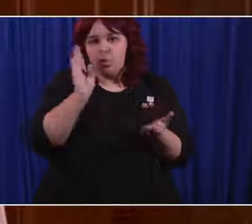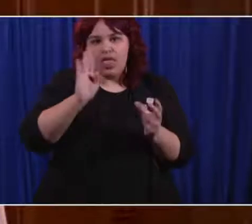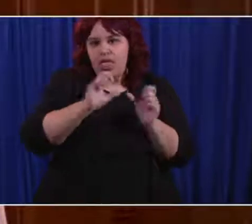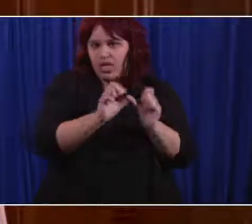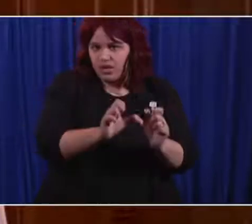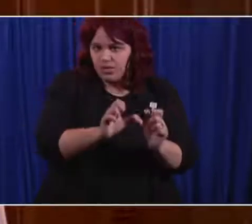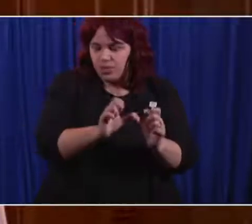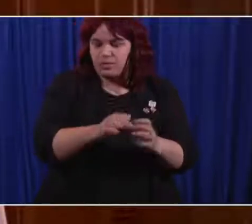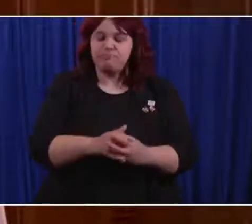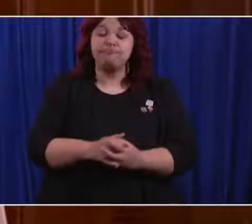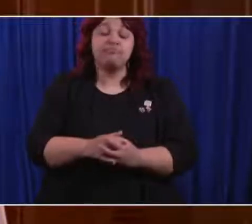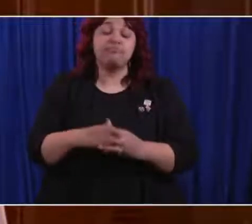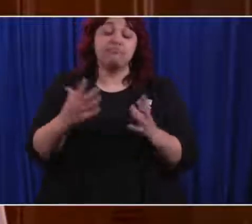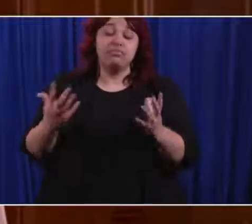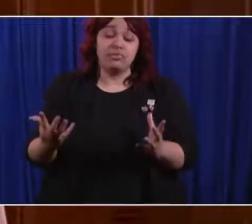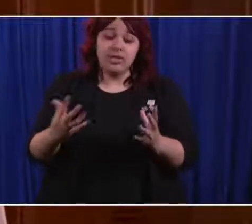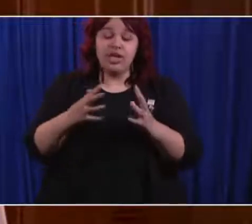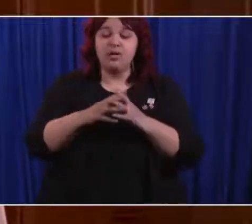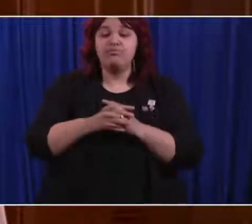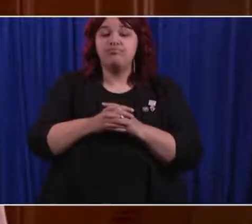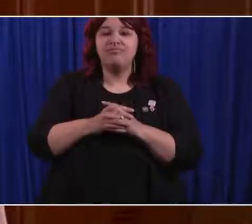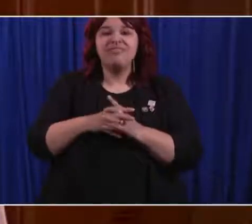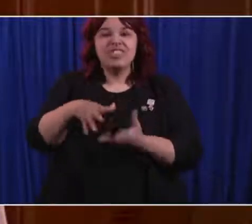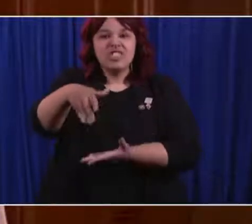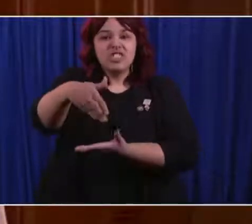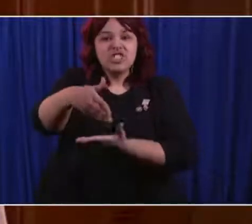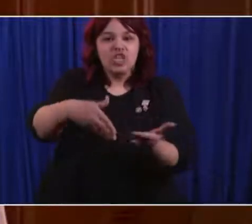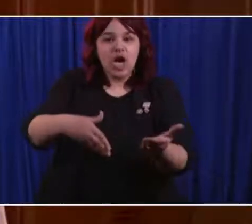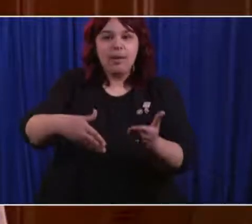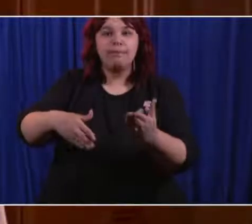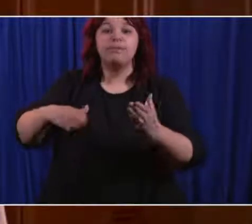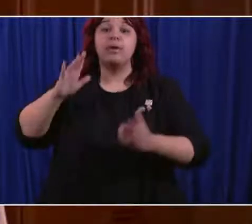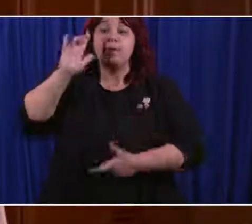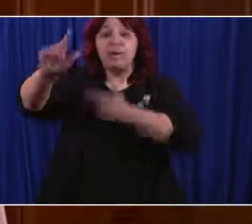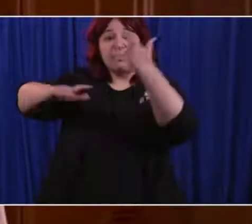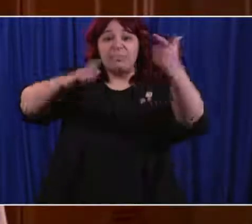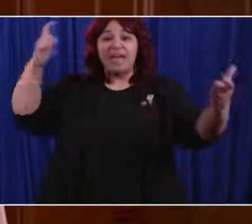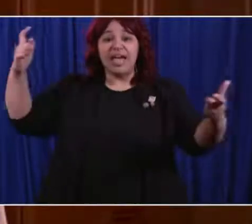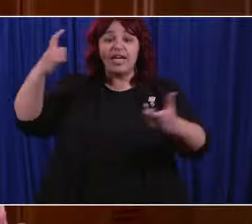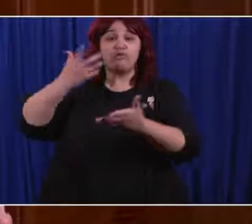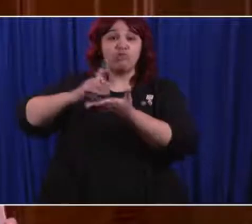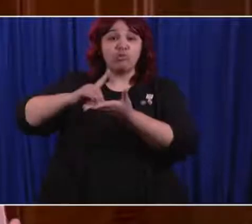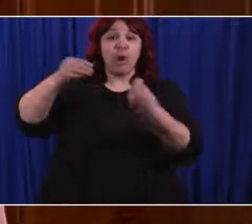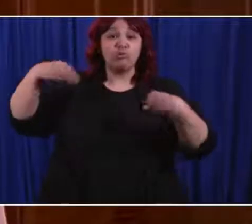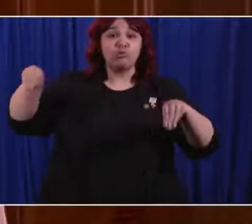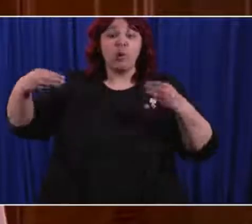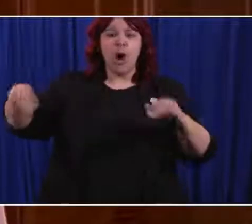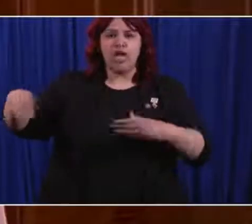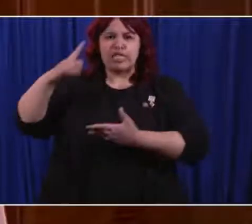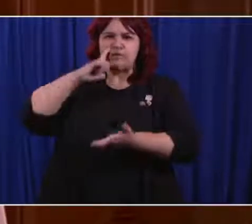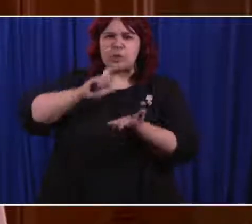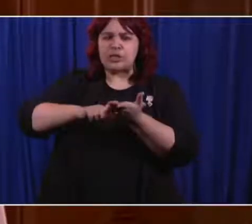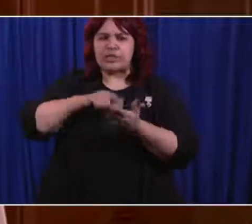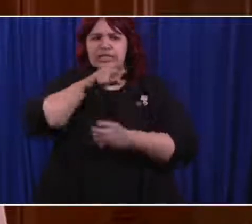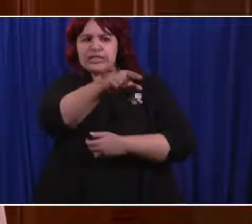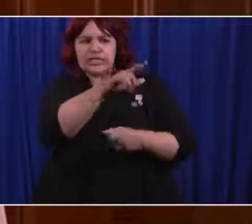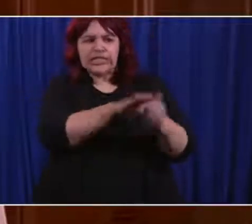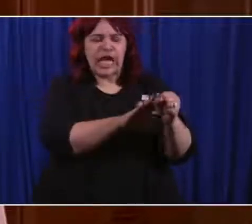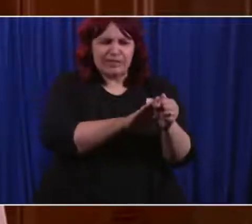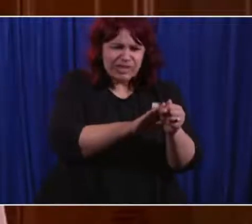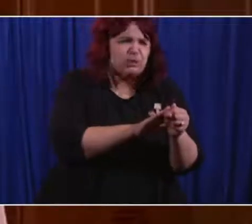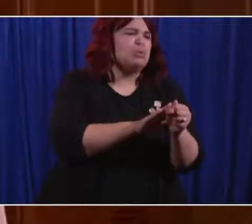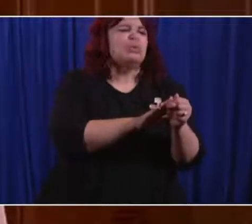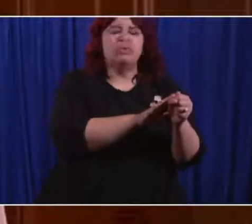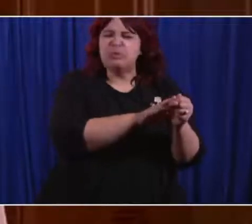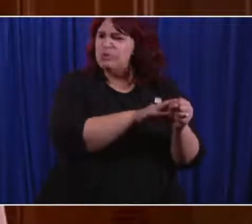the chain drugstores that have seen more uptick in one area versus another area.